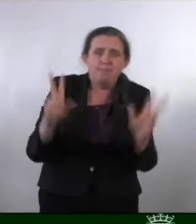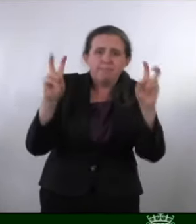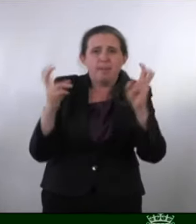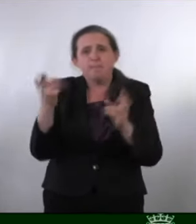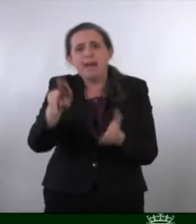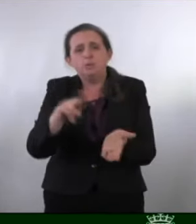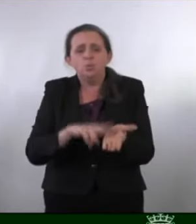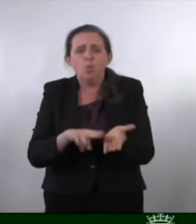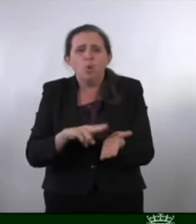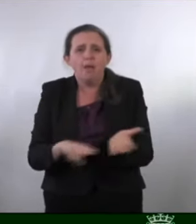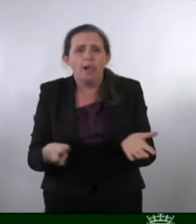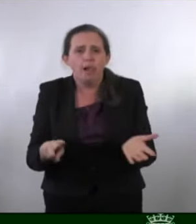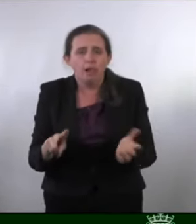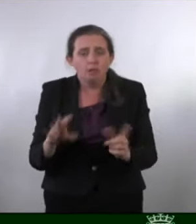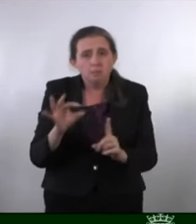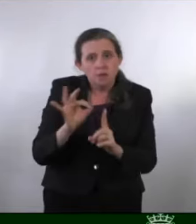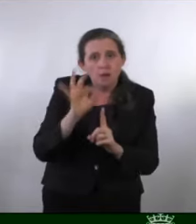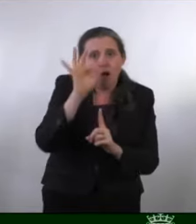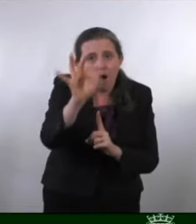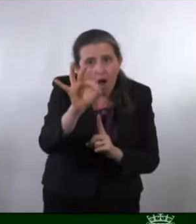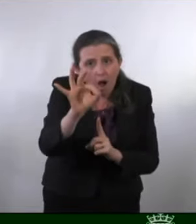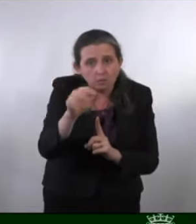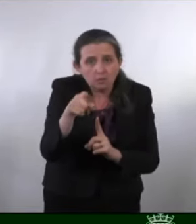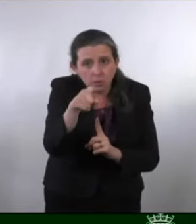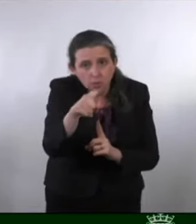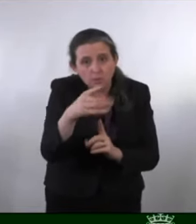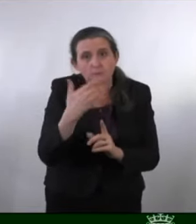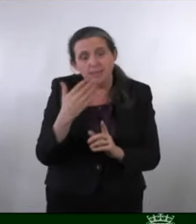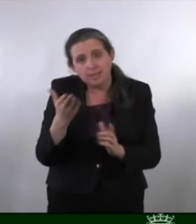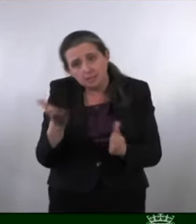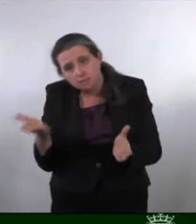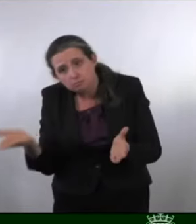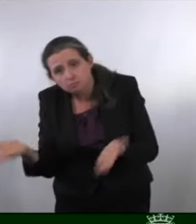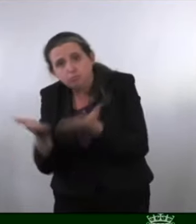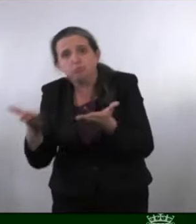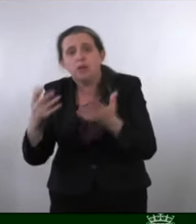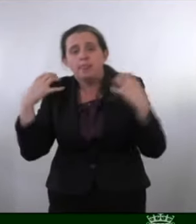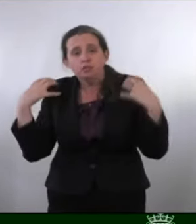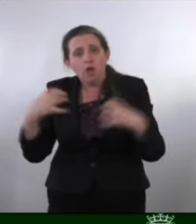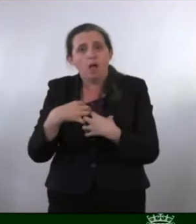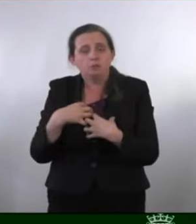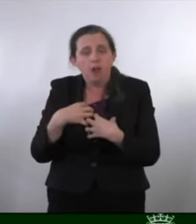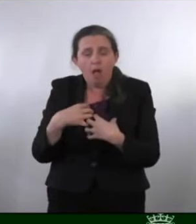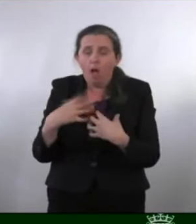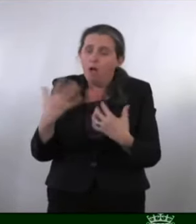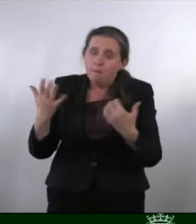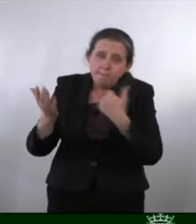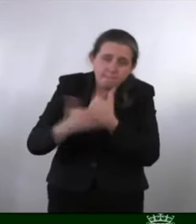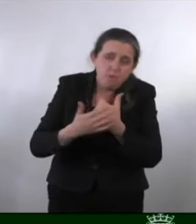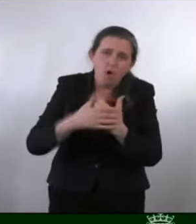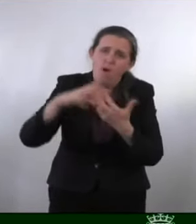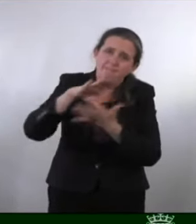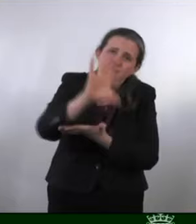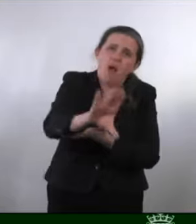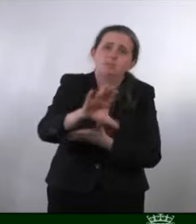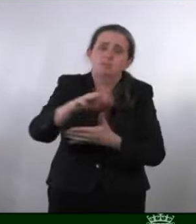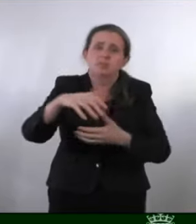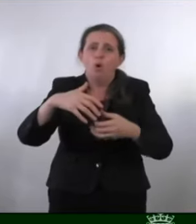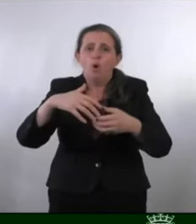urge his very close friend, the Chancellor, to provide grant funding for these individuals and businesses. Local authorities can and will step in to provide this funding